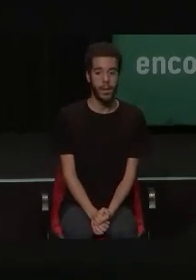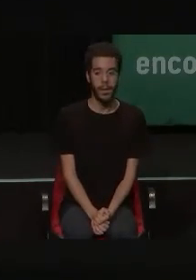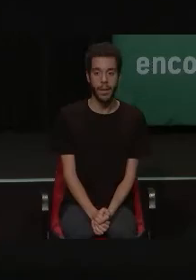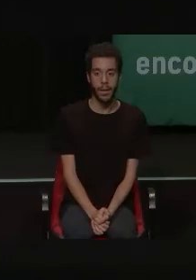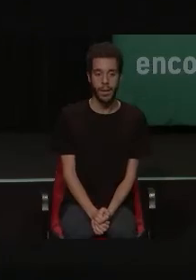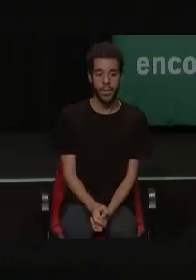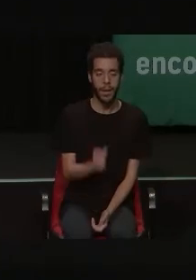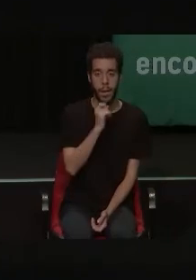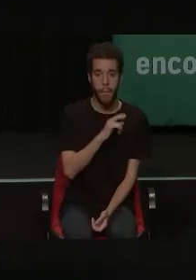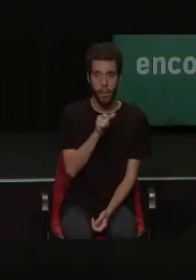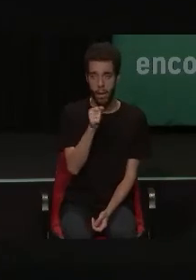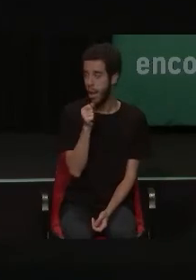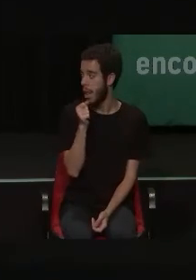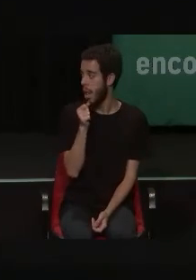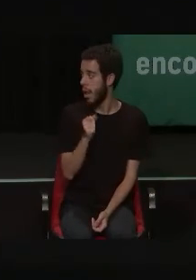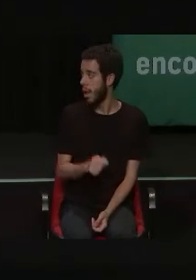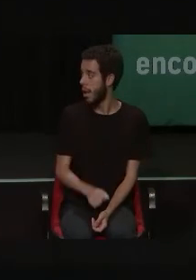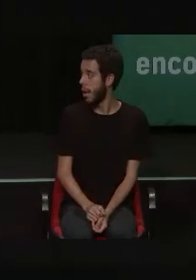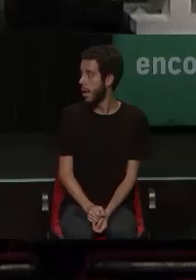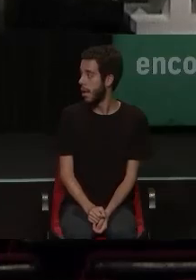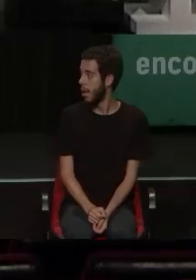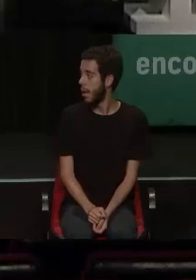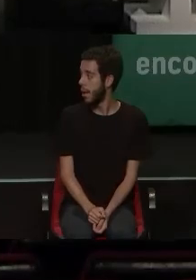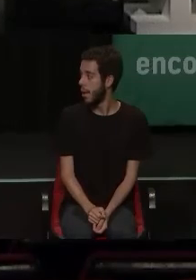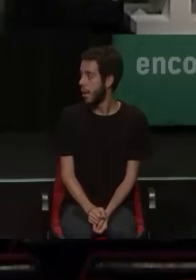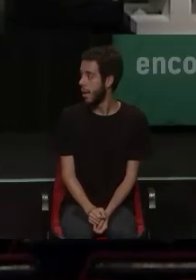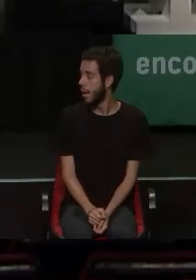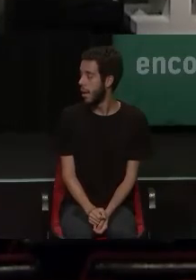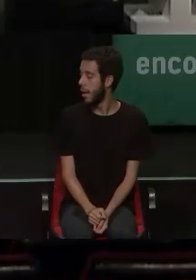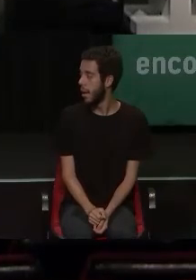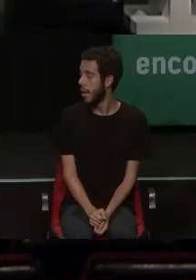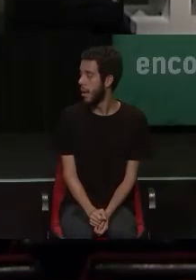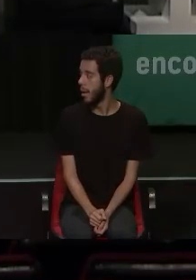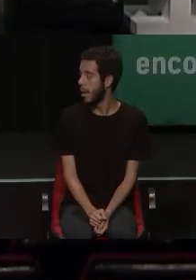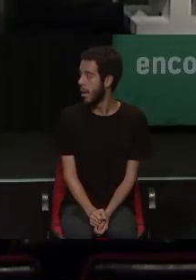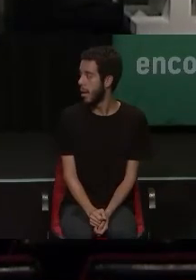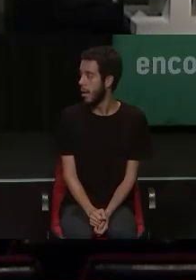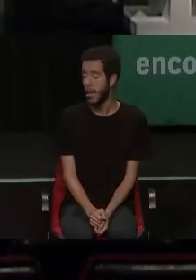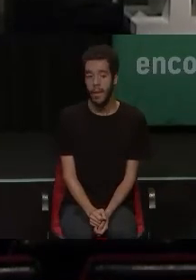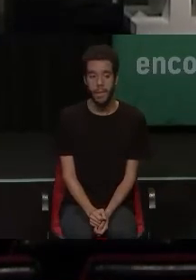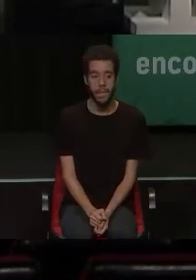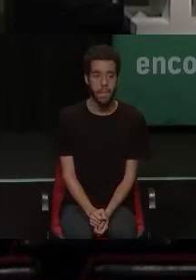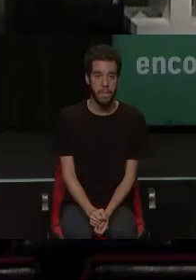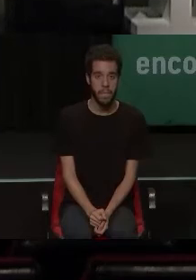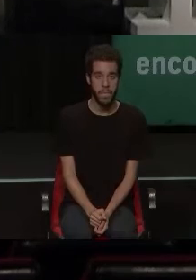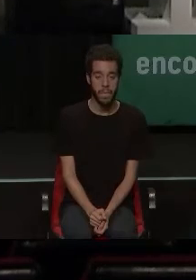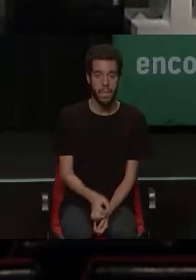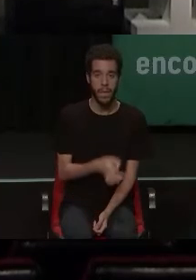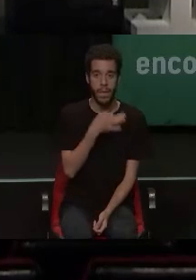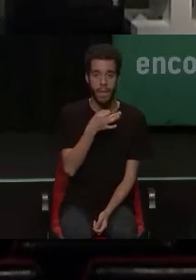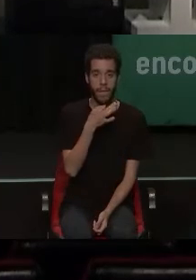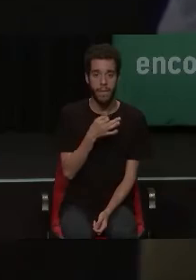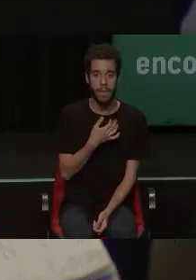Pode falar que liga. Já está ligado. Eu tinha 3 perguntas, posso dizer todas? É para aqui. I have